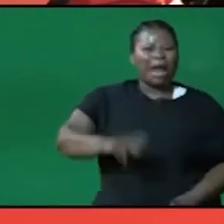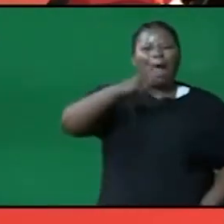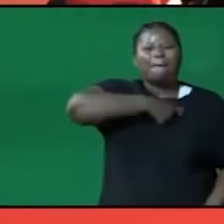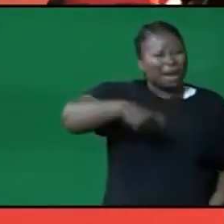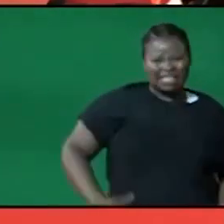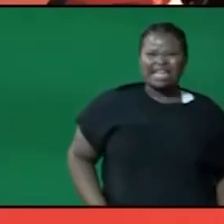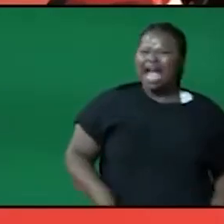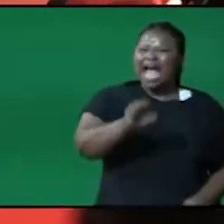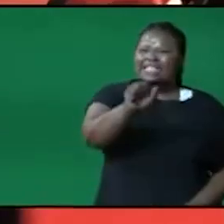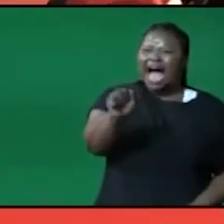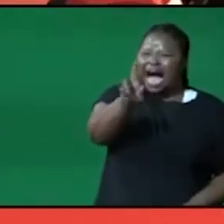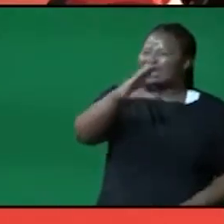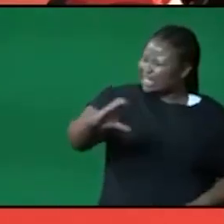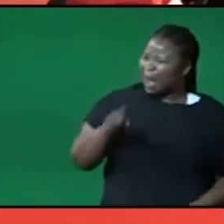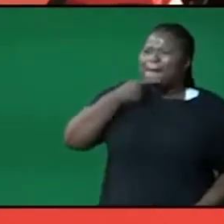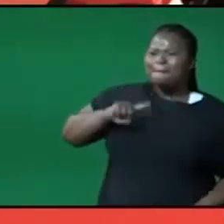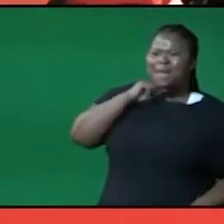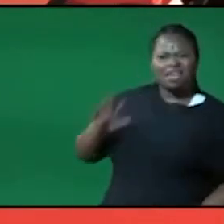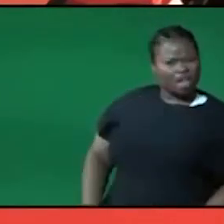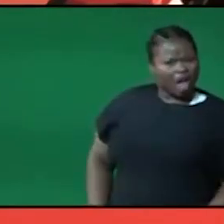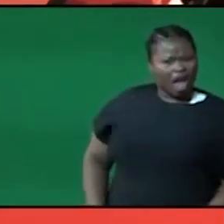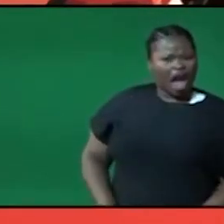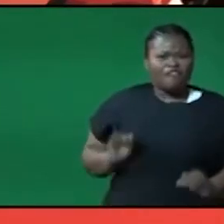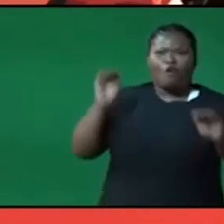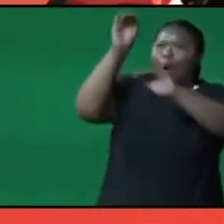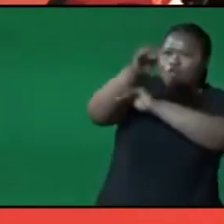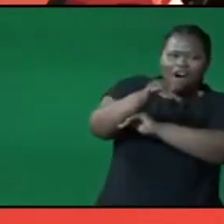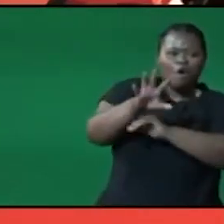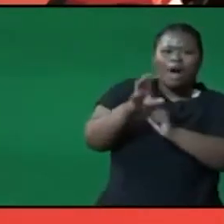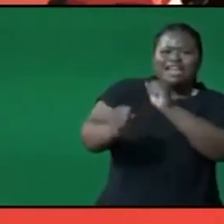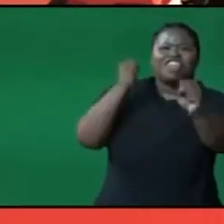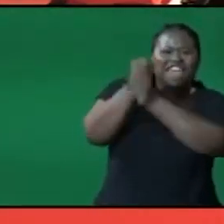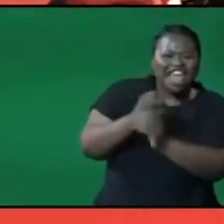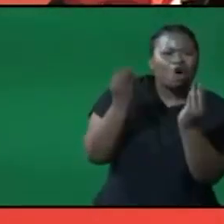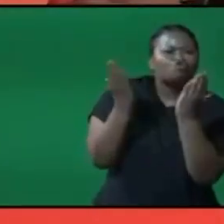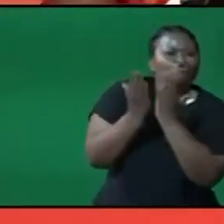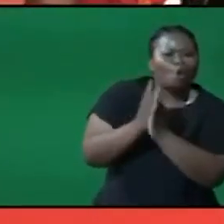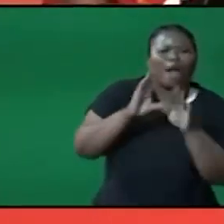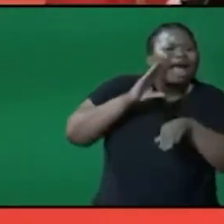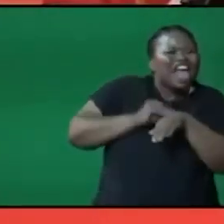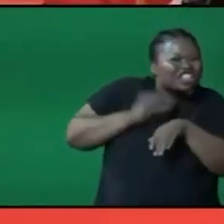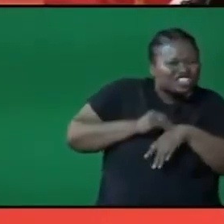President ya SRC mara afita VC ya skolo sagaga benwa.